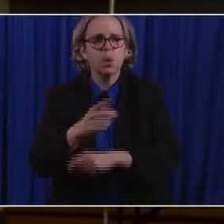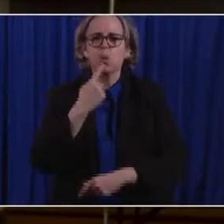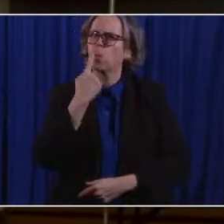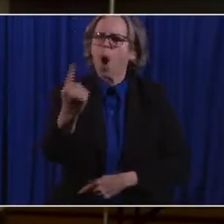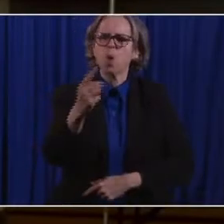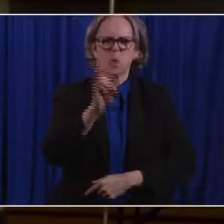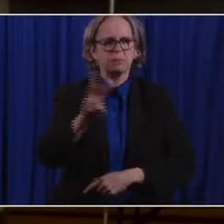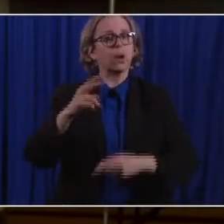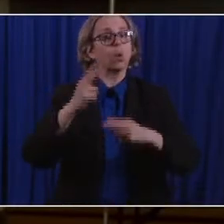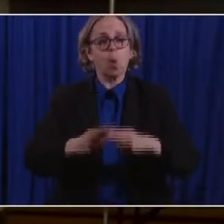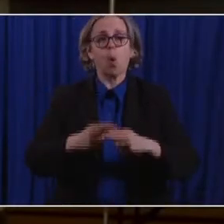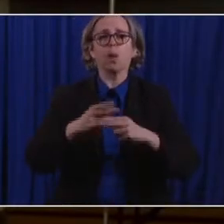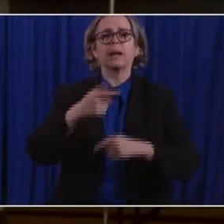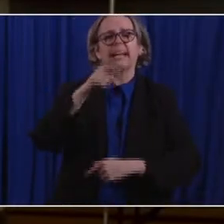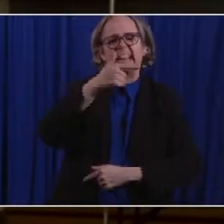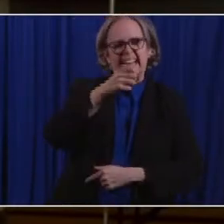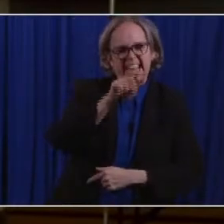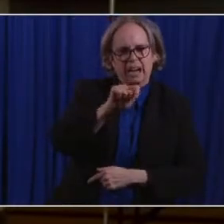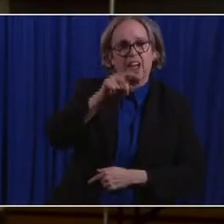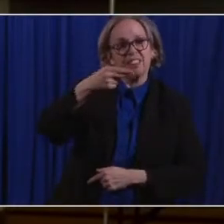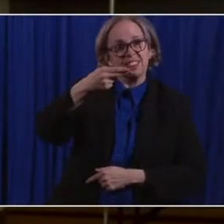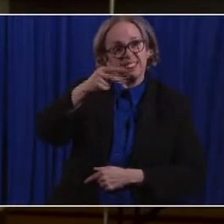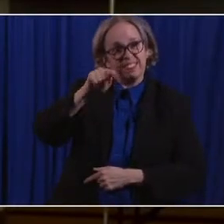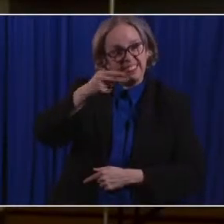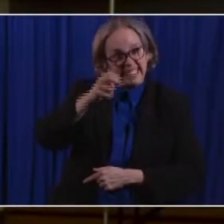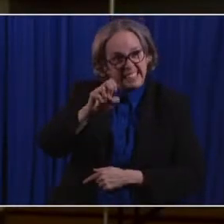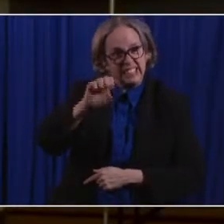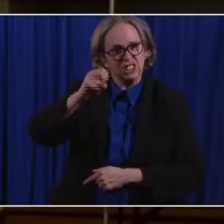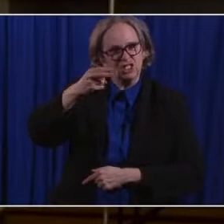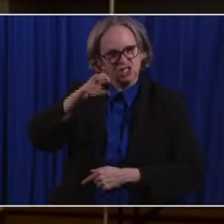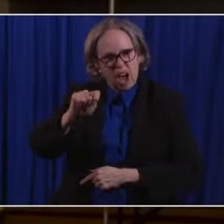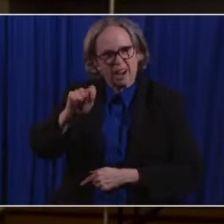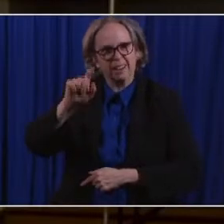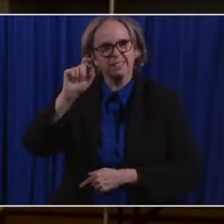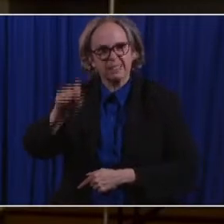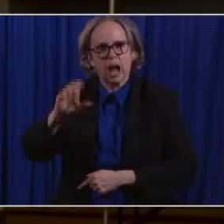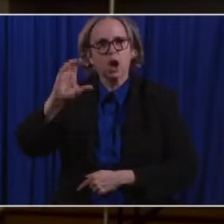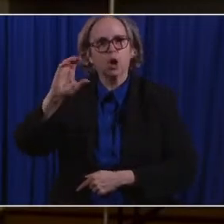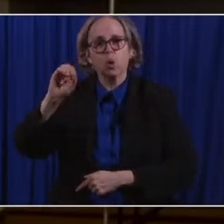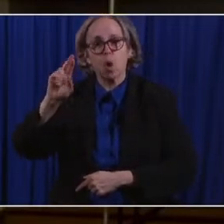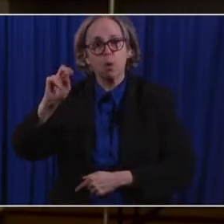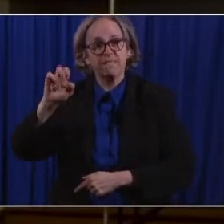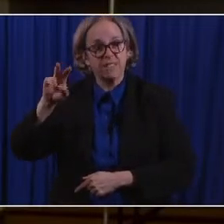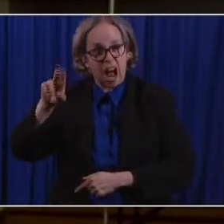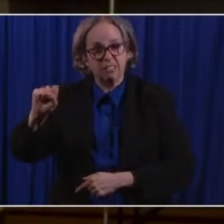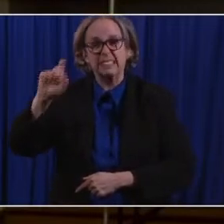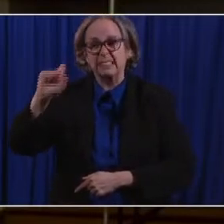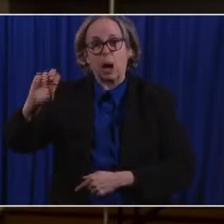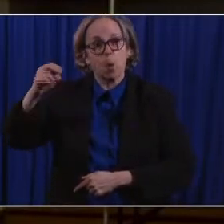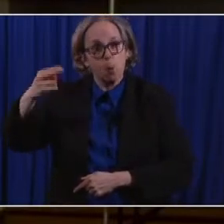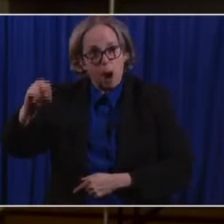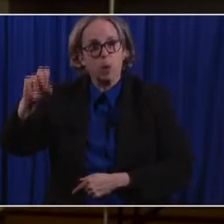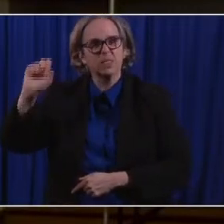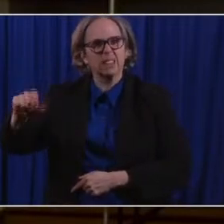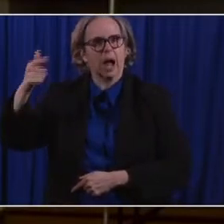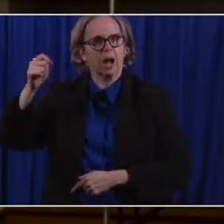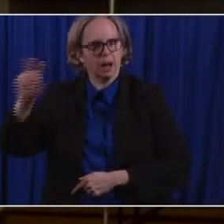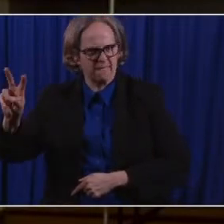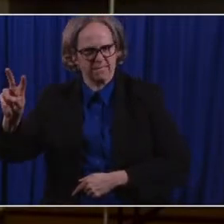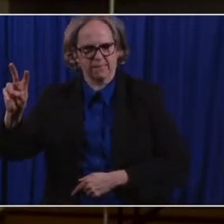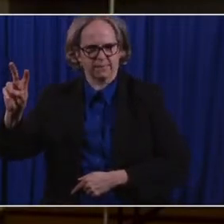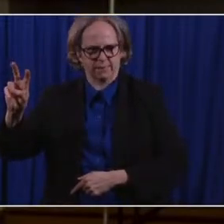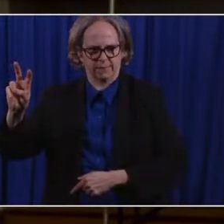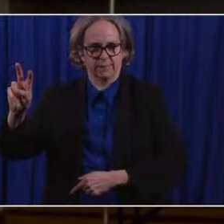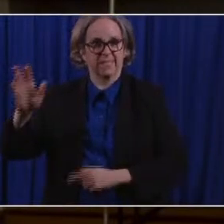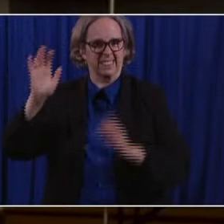gettheshot.coronavirus.ohio.gov. So we think of it essentially as a one-stop shop where individuals can find out where they can be vaccinated. And then